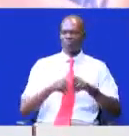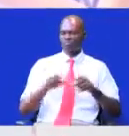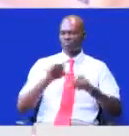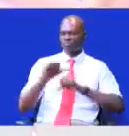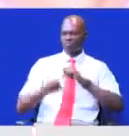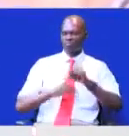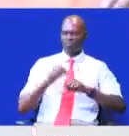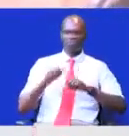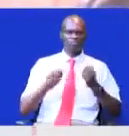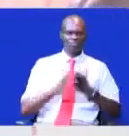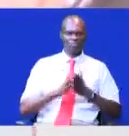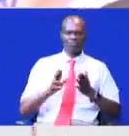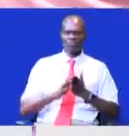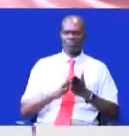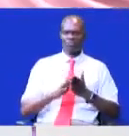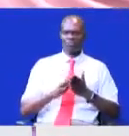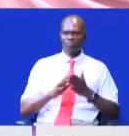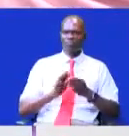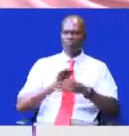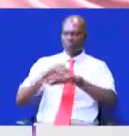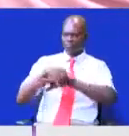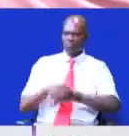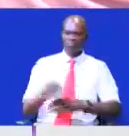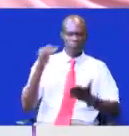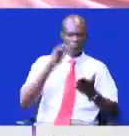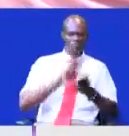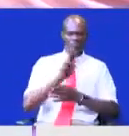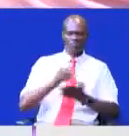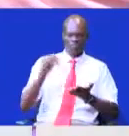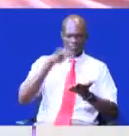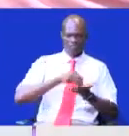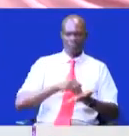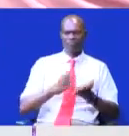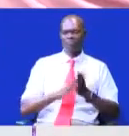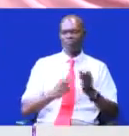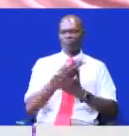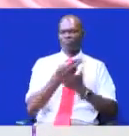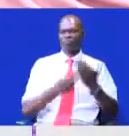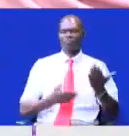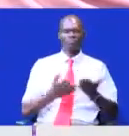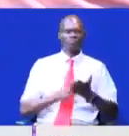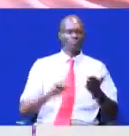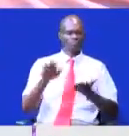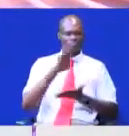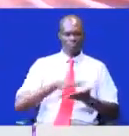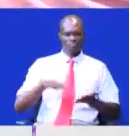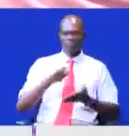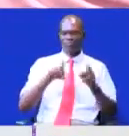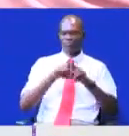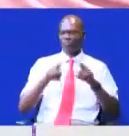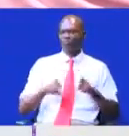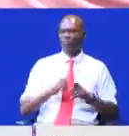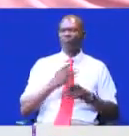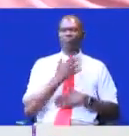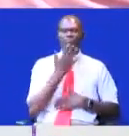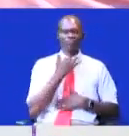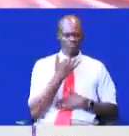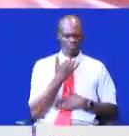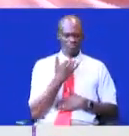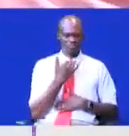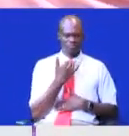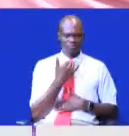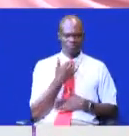the reusable sanitary towels to match the both the environment and the need of sanitary towels